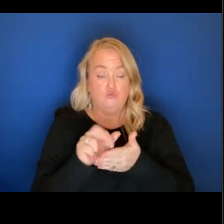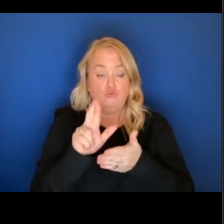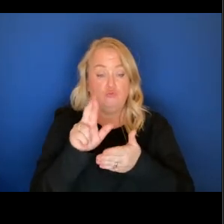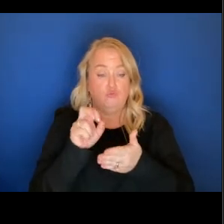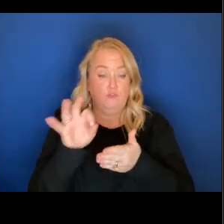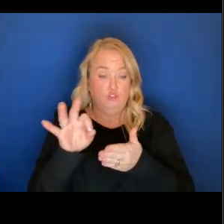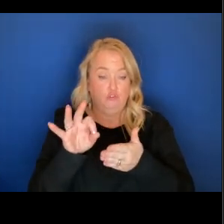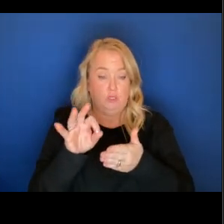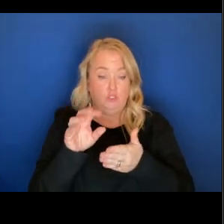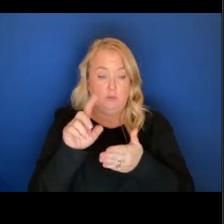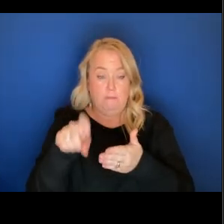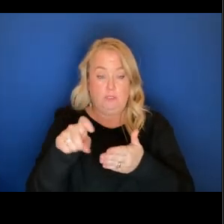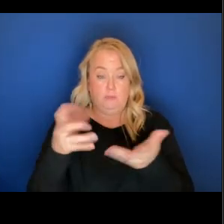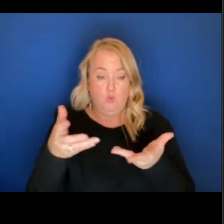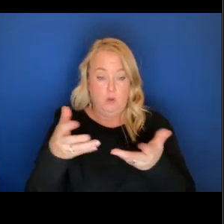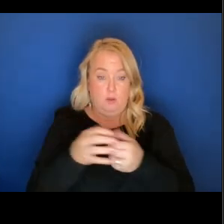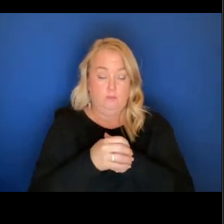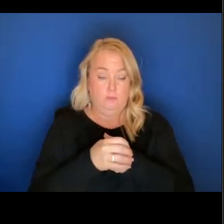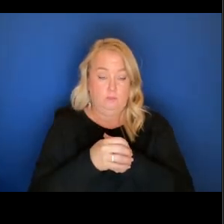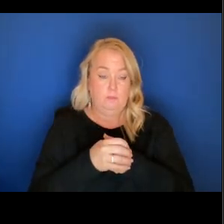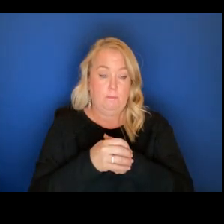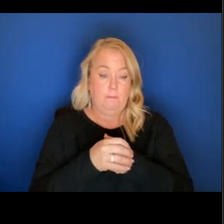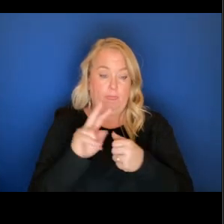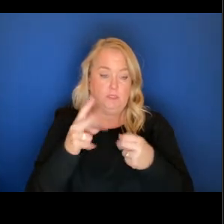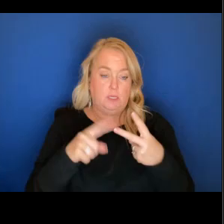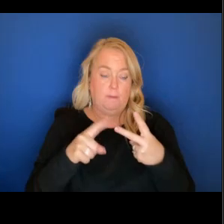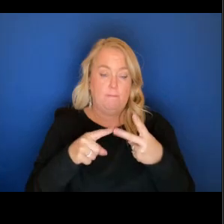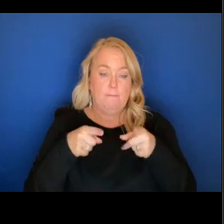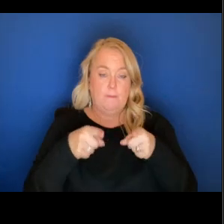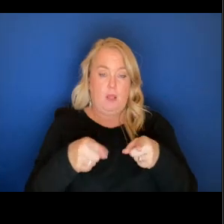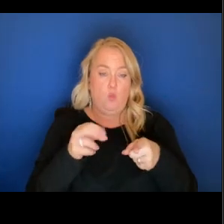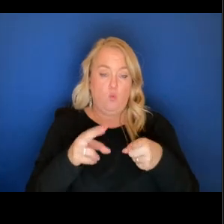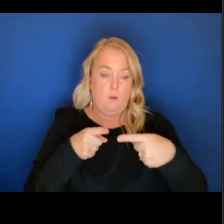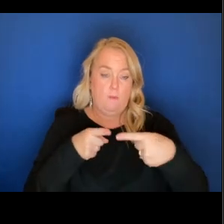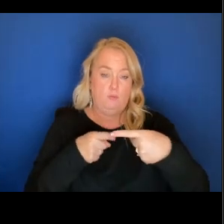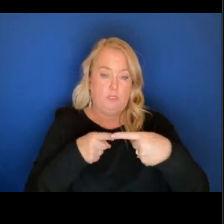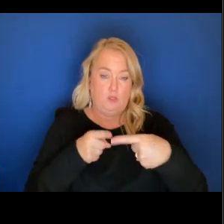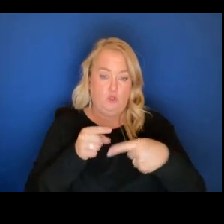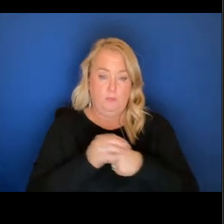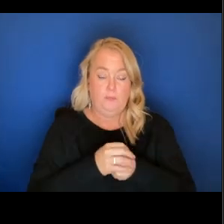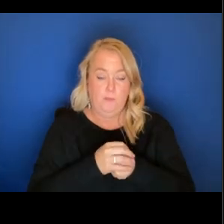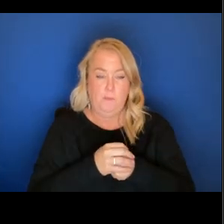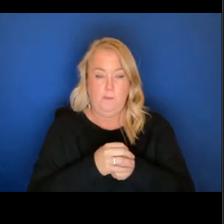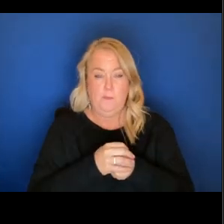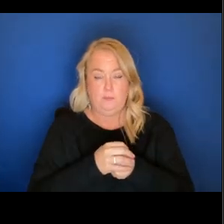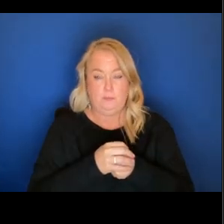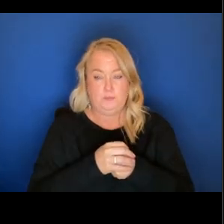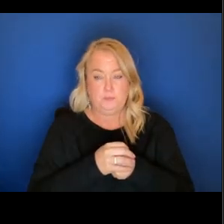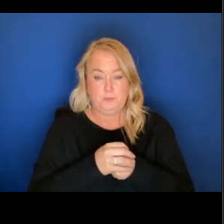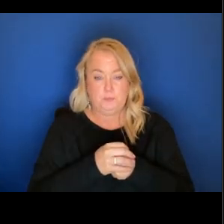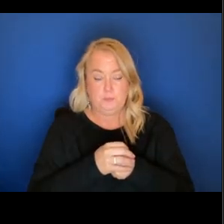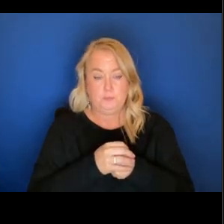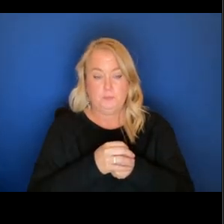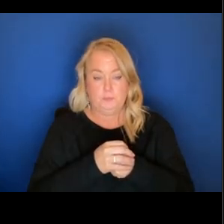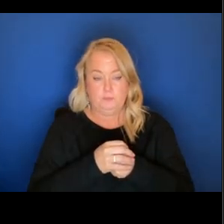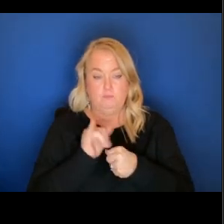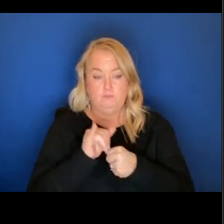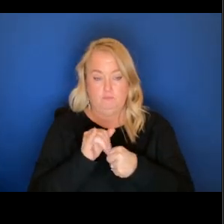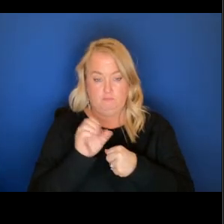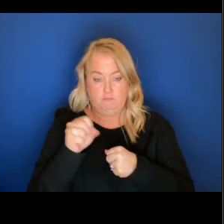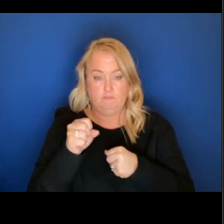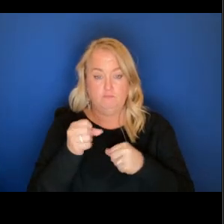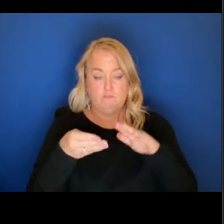what orientation? And that was our second choice, parallel or perpendicular. So those ovens, dishwashers, and